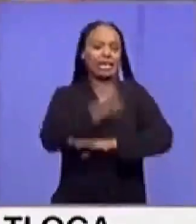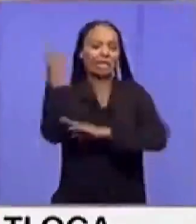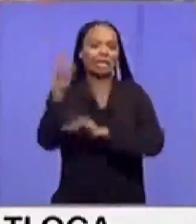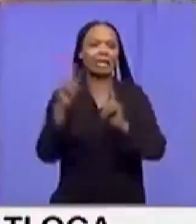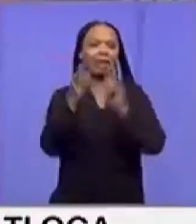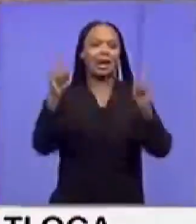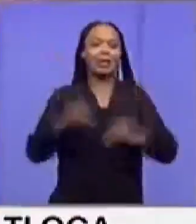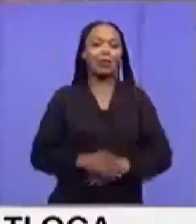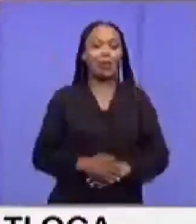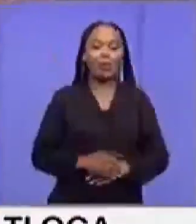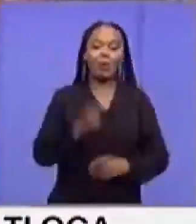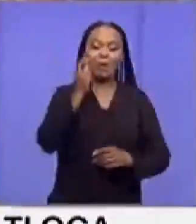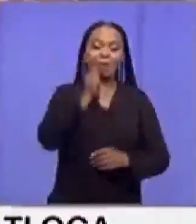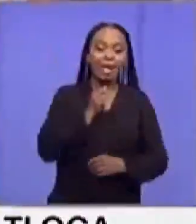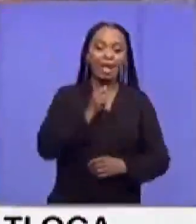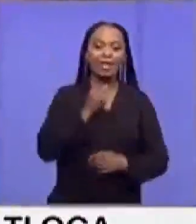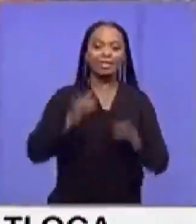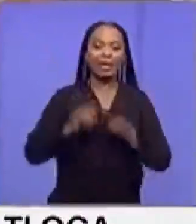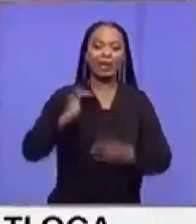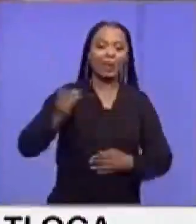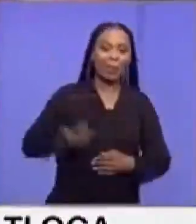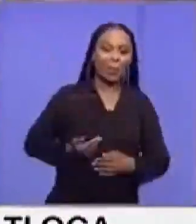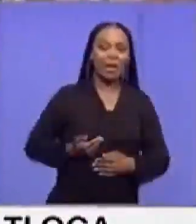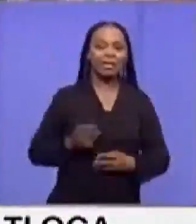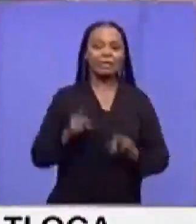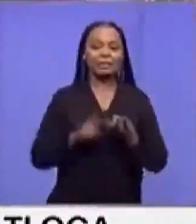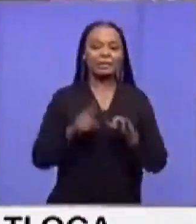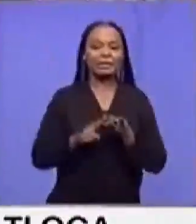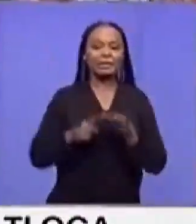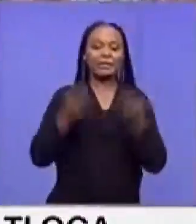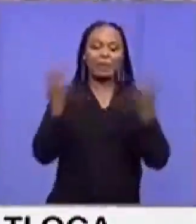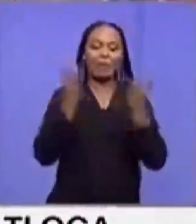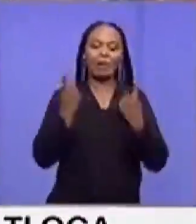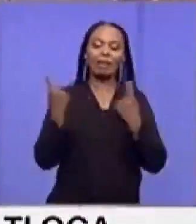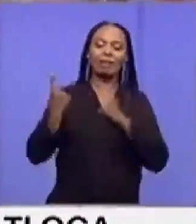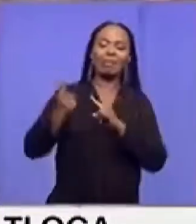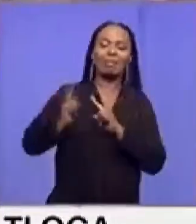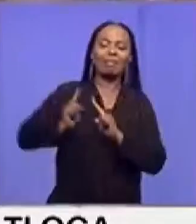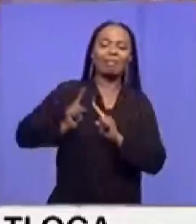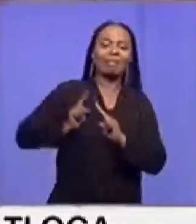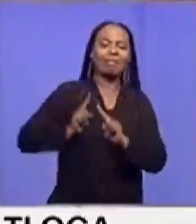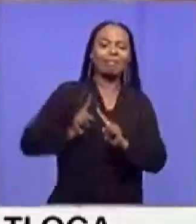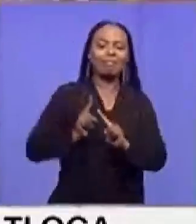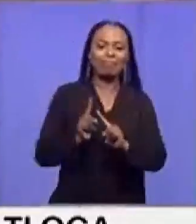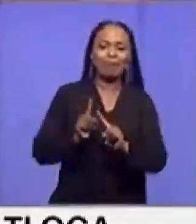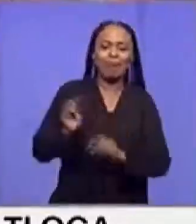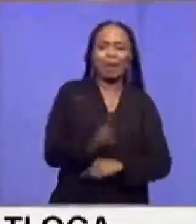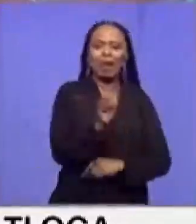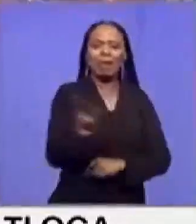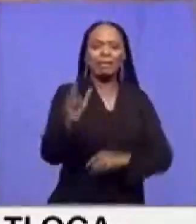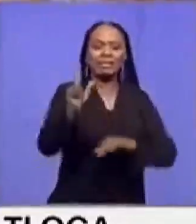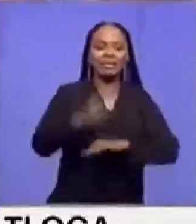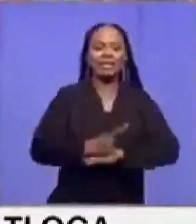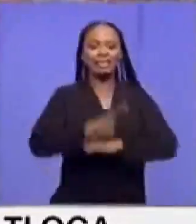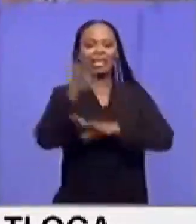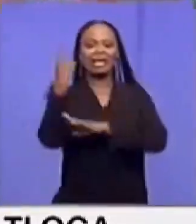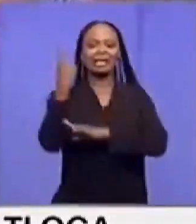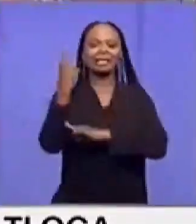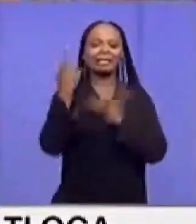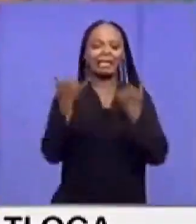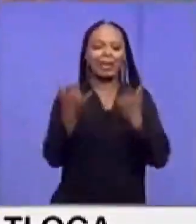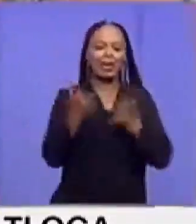ei banna ba gešo ka mo le mosadi a gešo le magwaragwara re fihlile ka matšatši a šupago bjalo dipeakanyo tšela tša rena ya sena